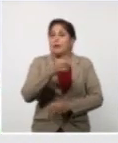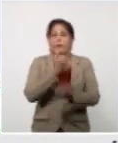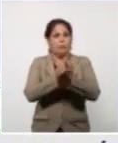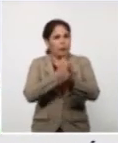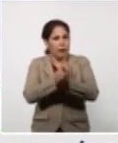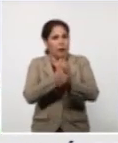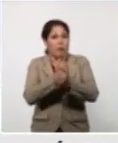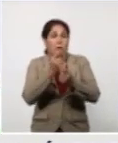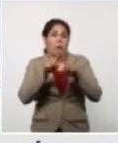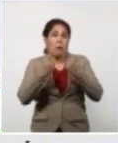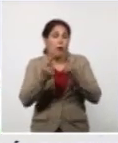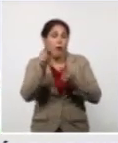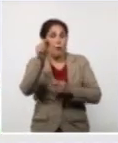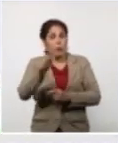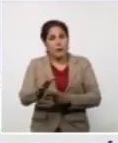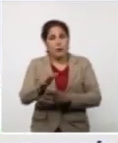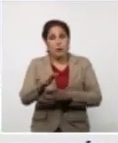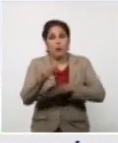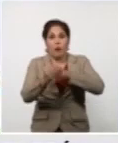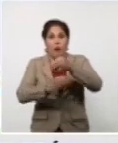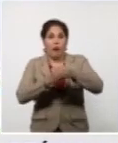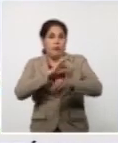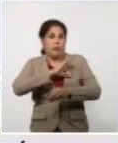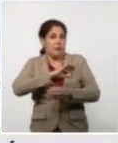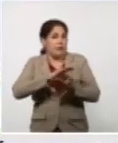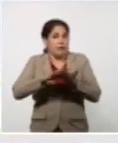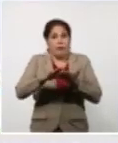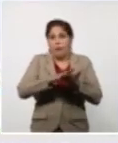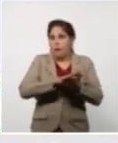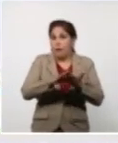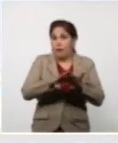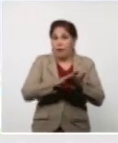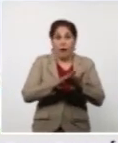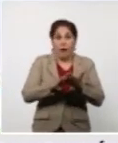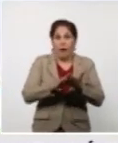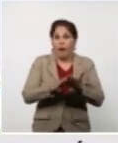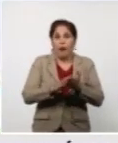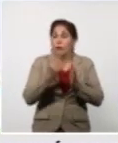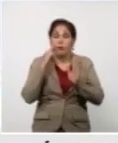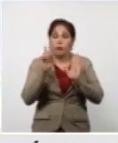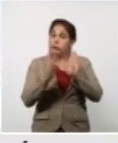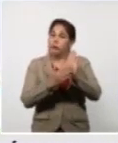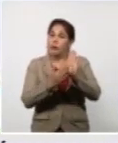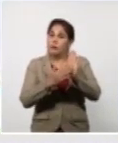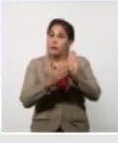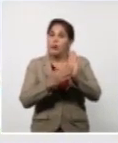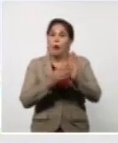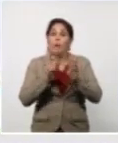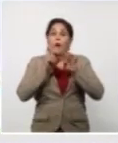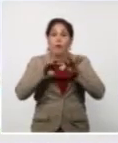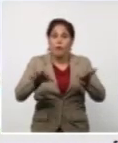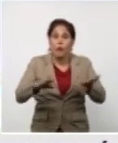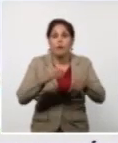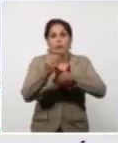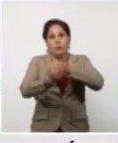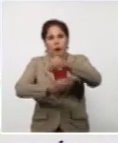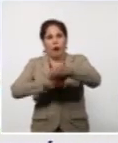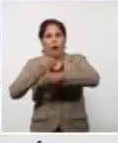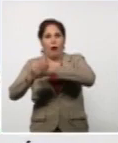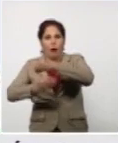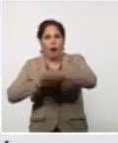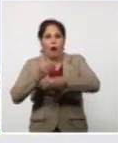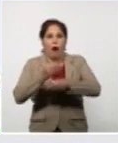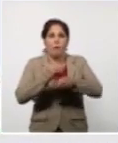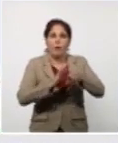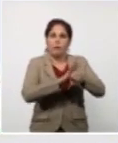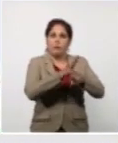What is really true is that there is a noticeable growth of people diagnosed with the disease who are